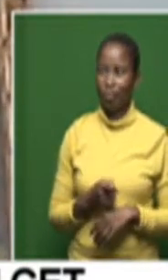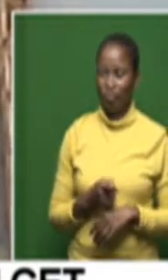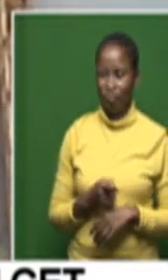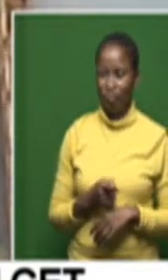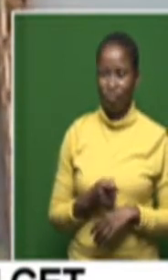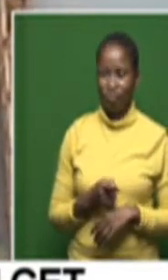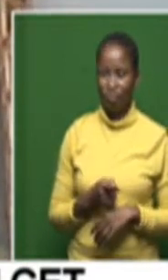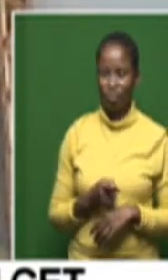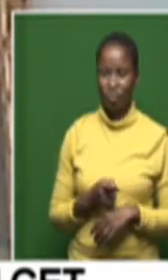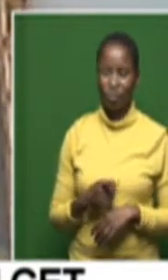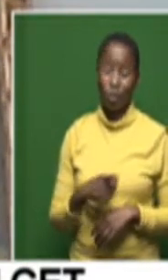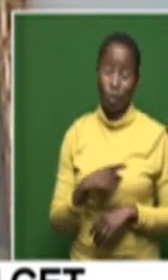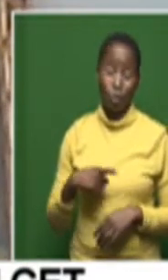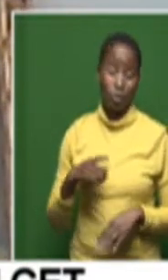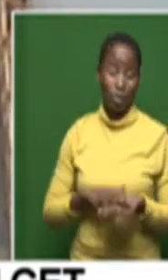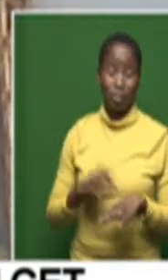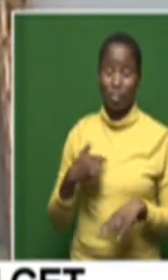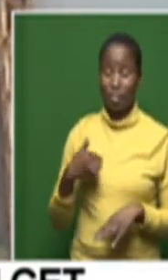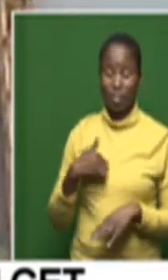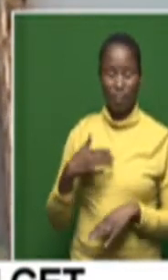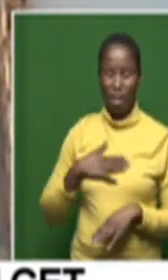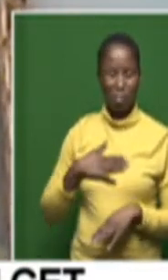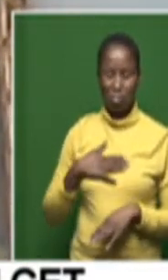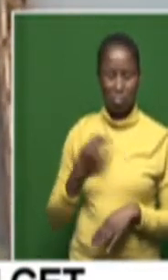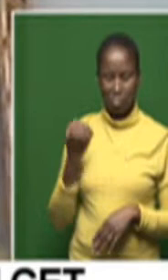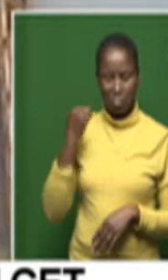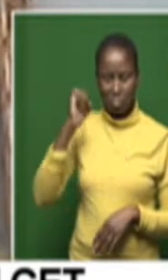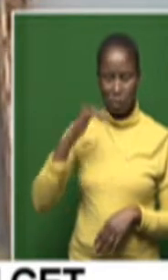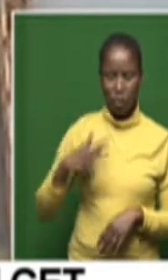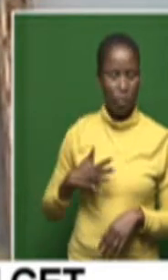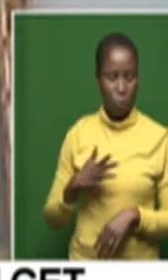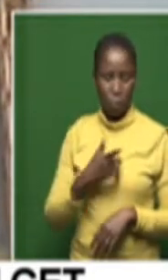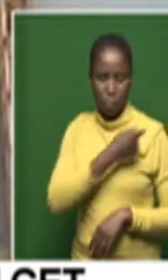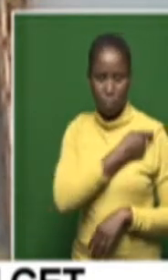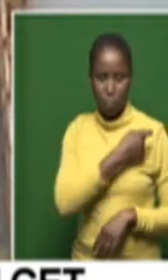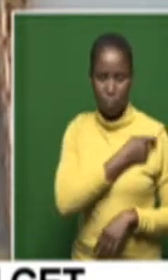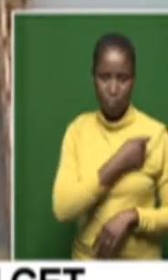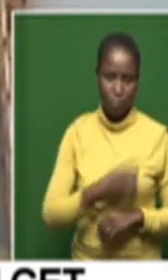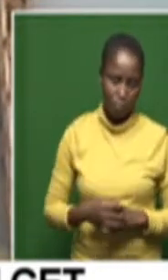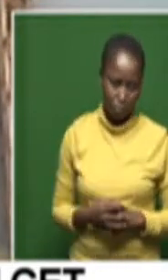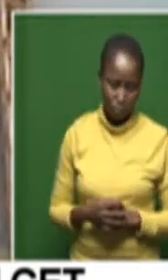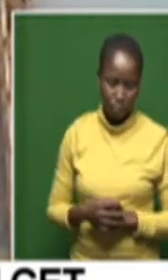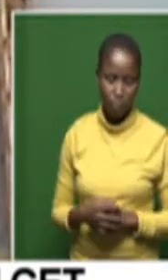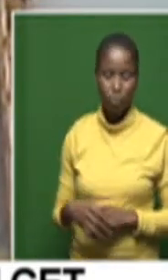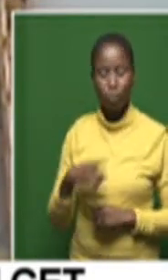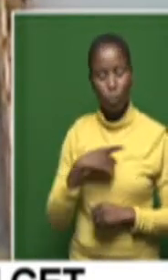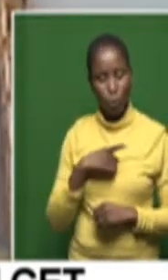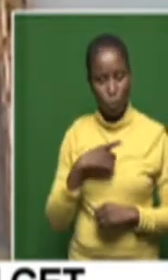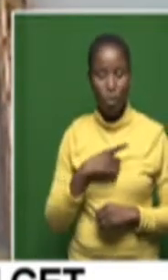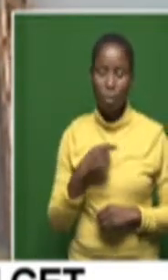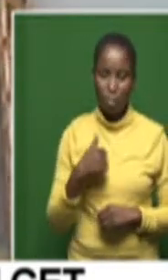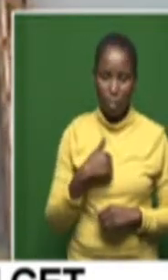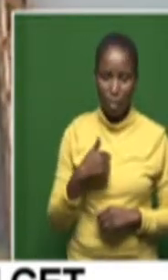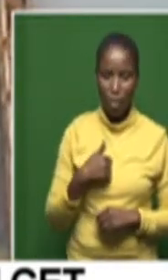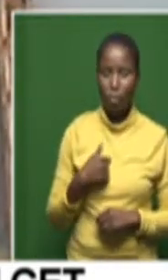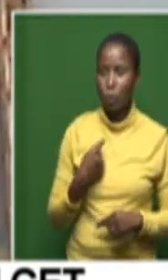some time. I was also one of the people that thought